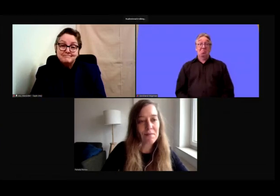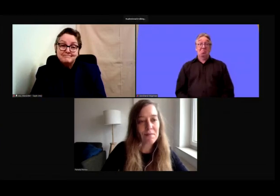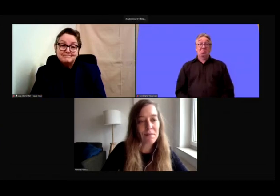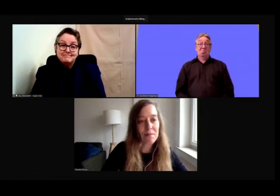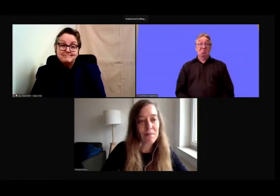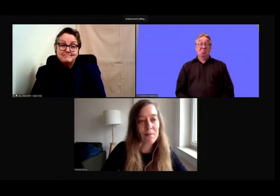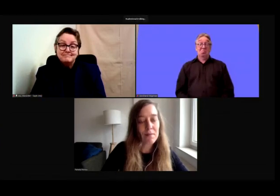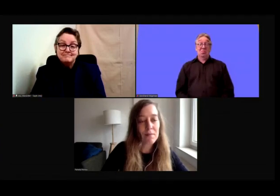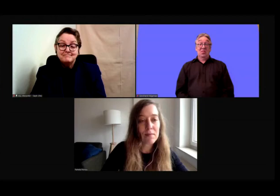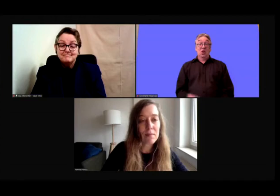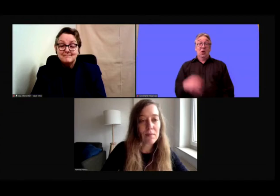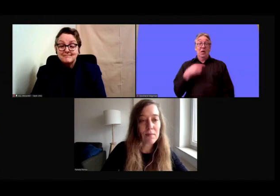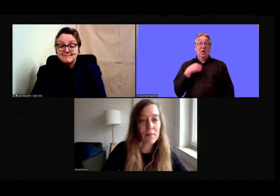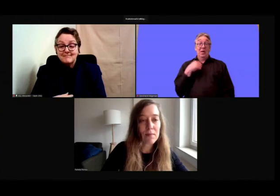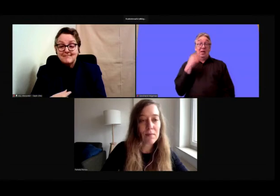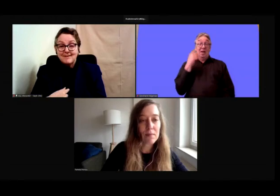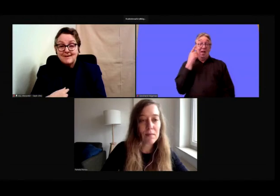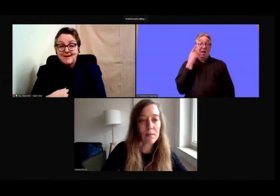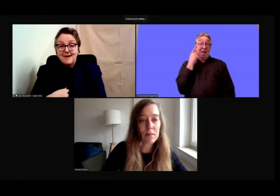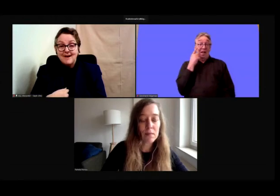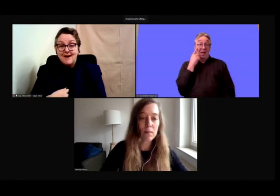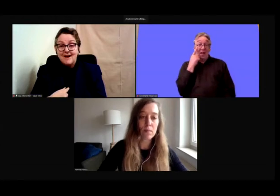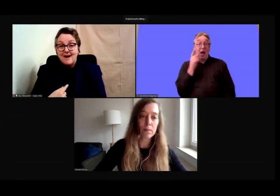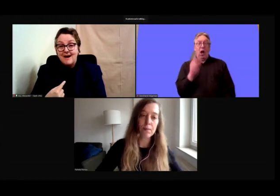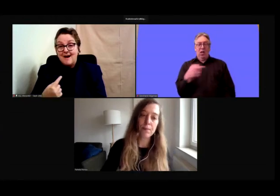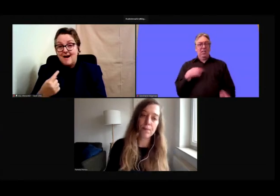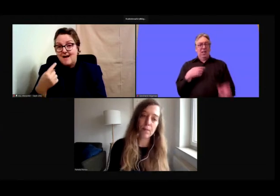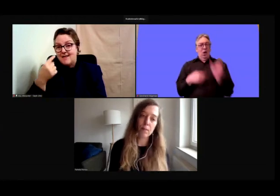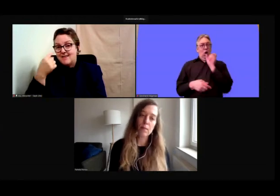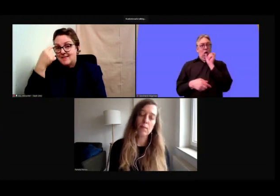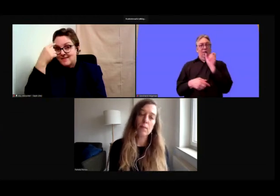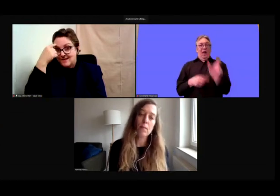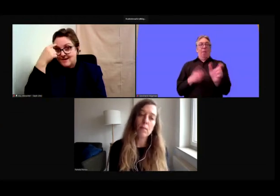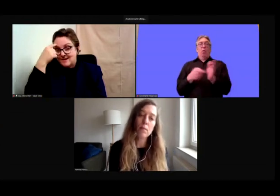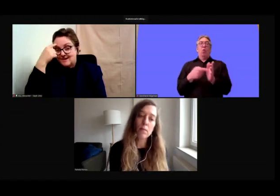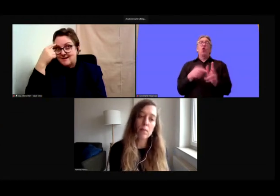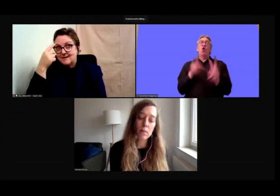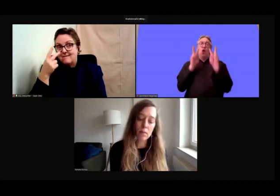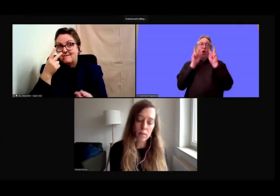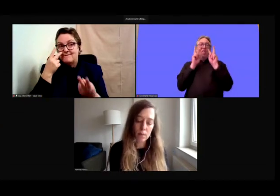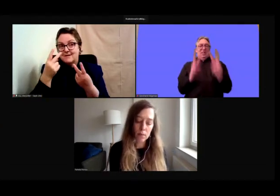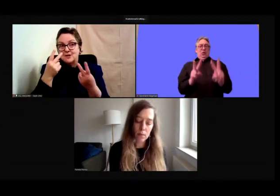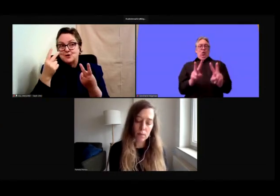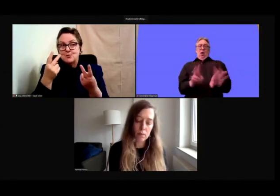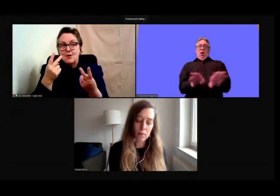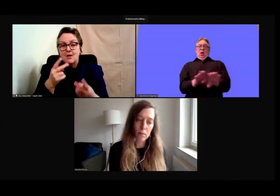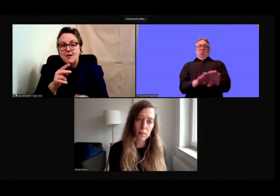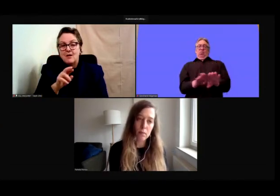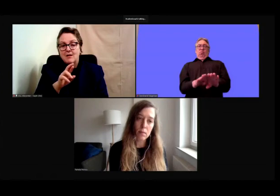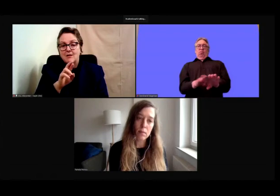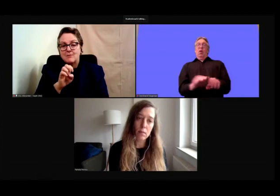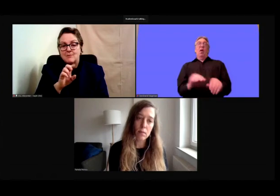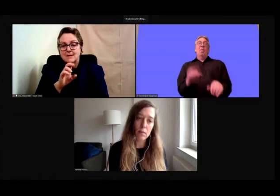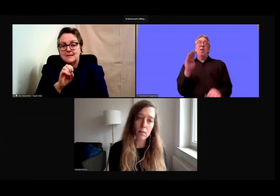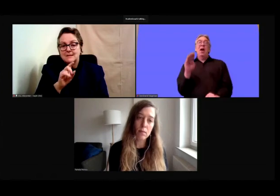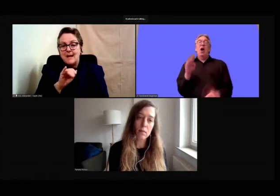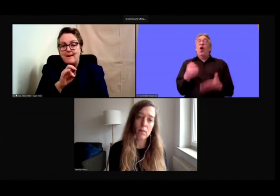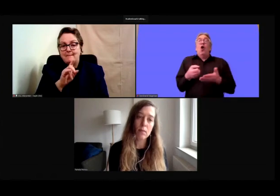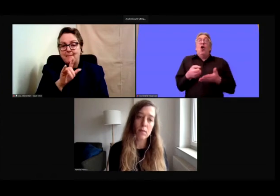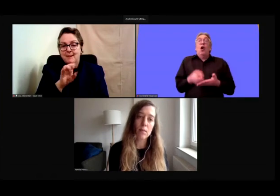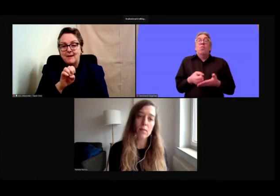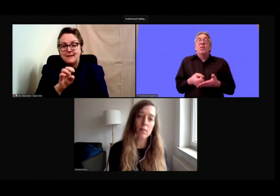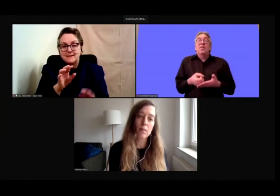I think when I used that term, visual resemblance, it was more based on how